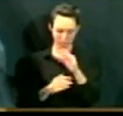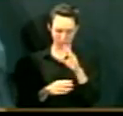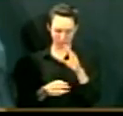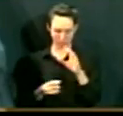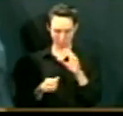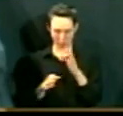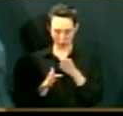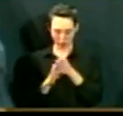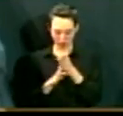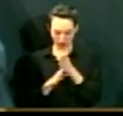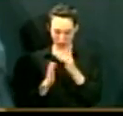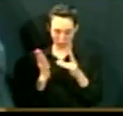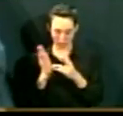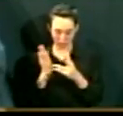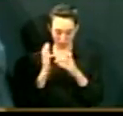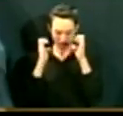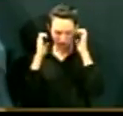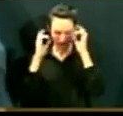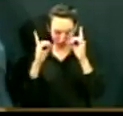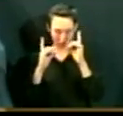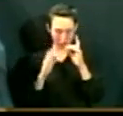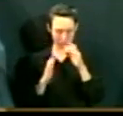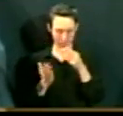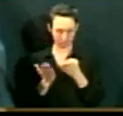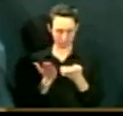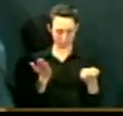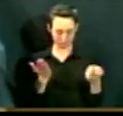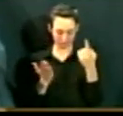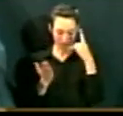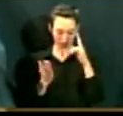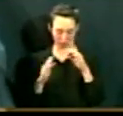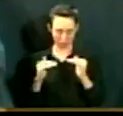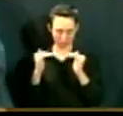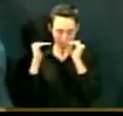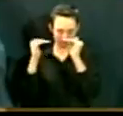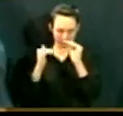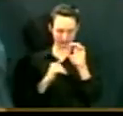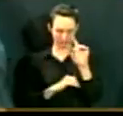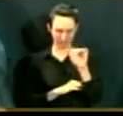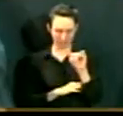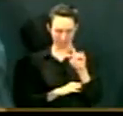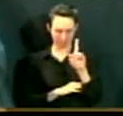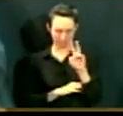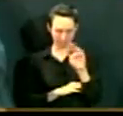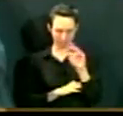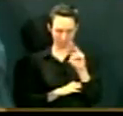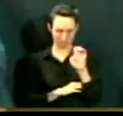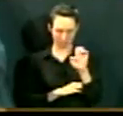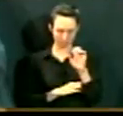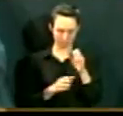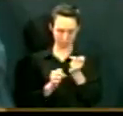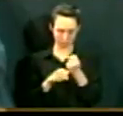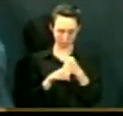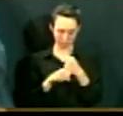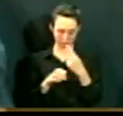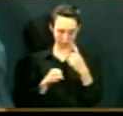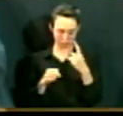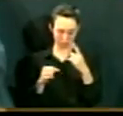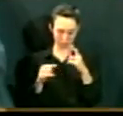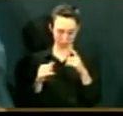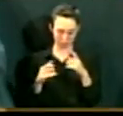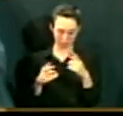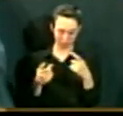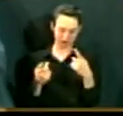Manufacturing Electromechanical Program of Study. Motion by Ms. Roundtree, seconded by Mr. Norman. Any